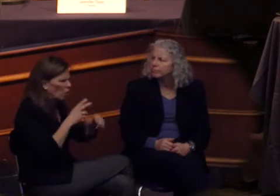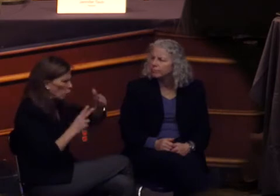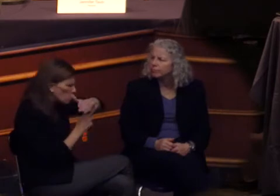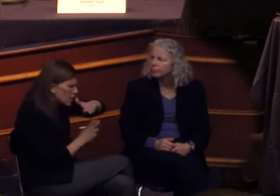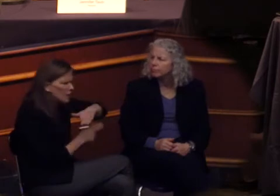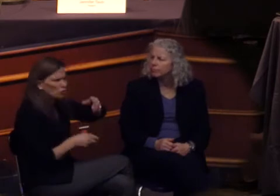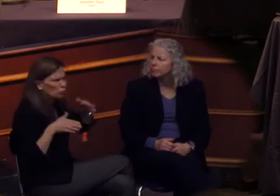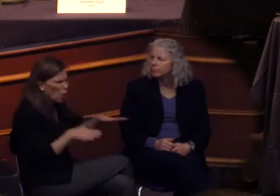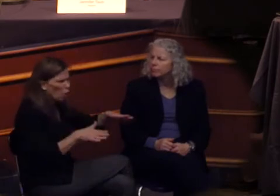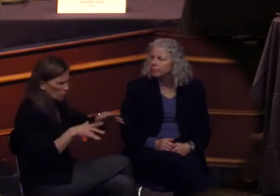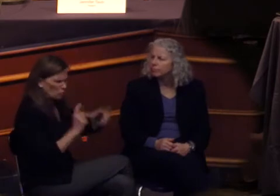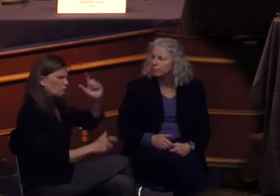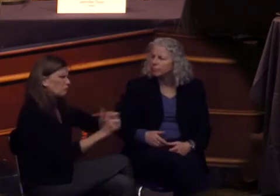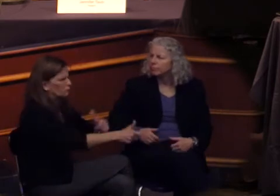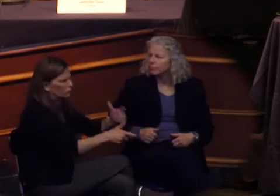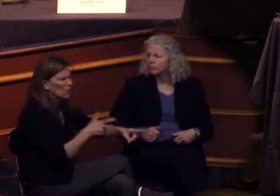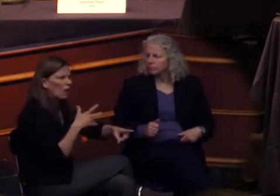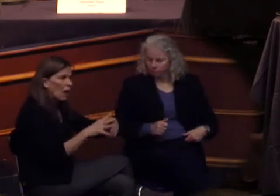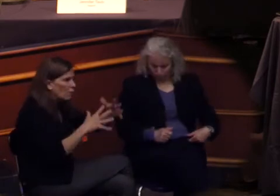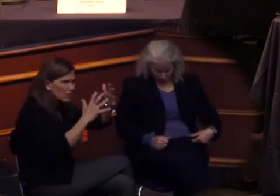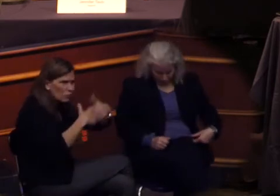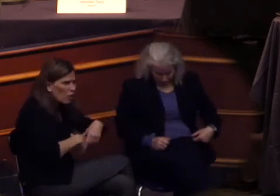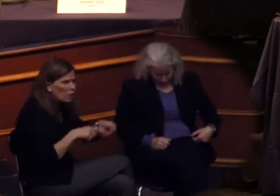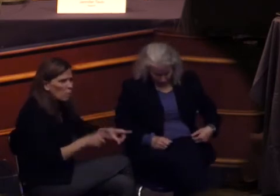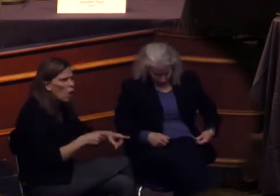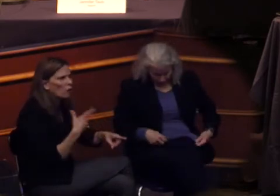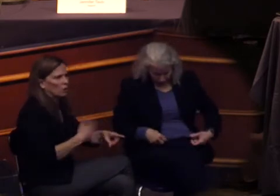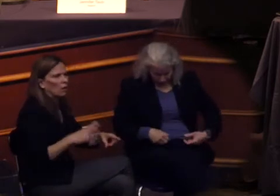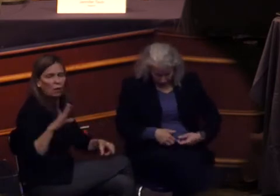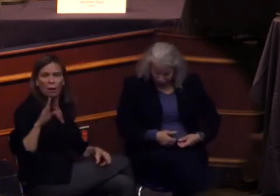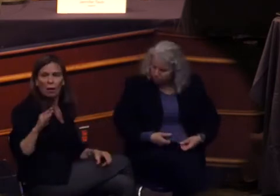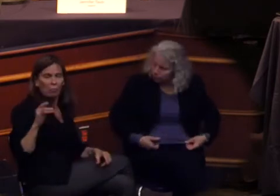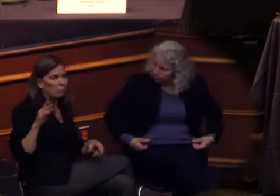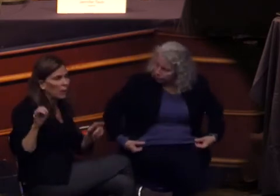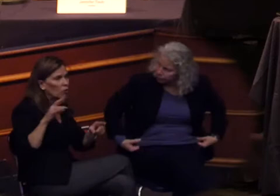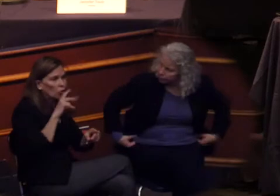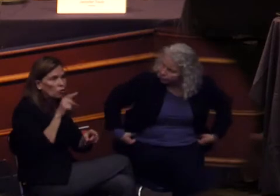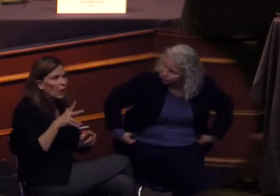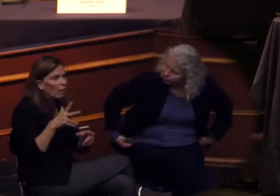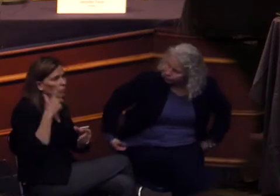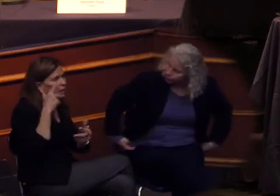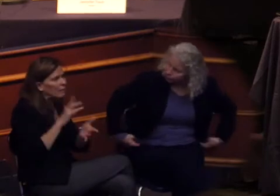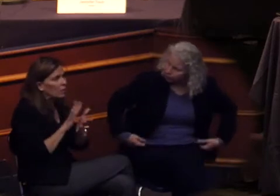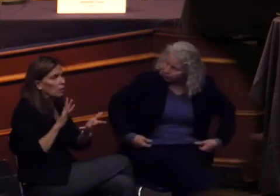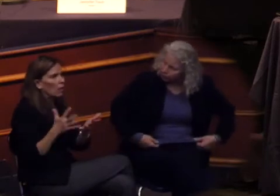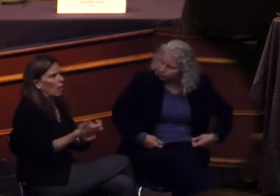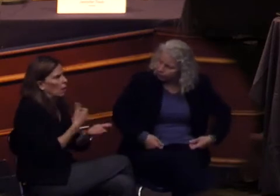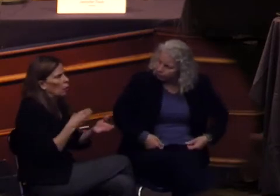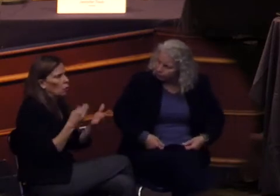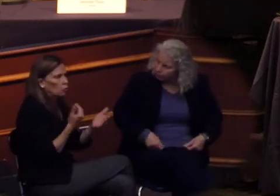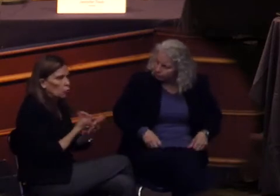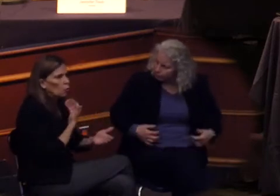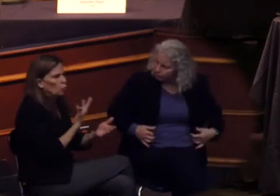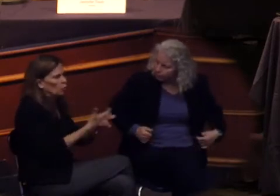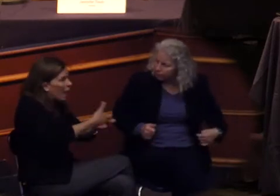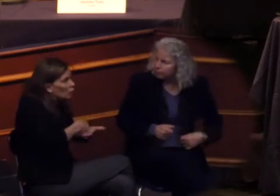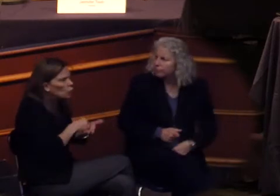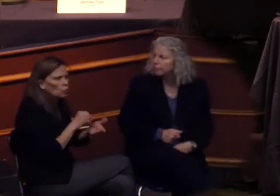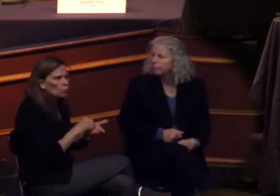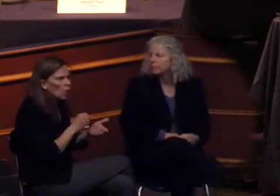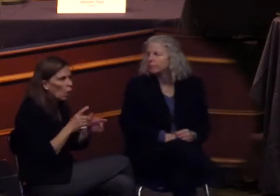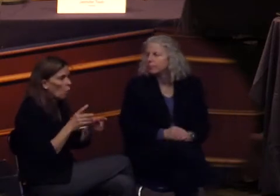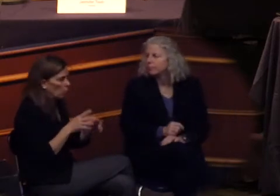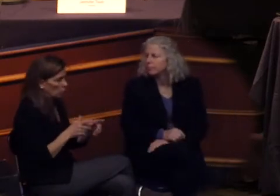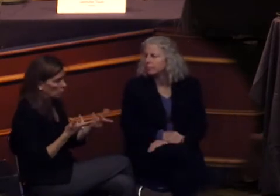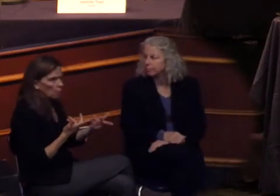That's because of lack of investment. Charlie Baker believes in privatization and no new revenue. It's wrong. We've got to ask folks who are doing really well